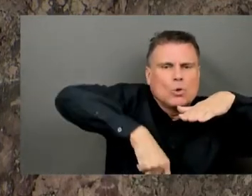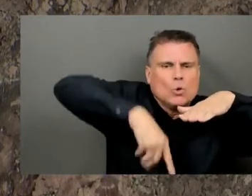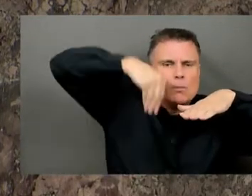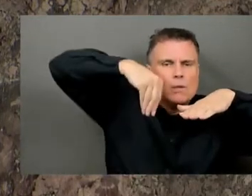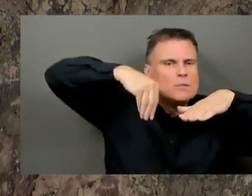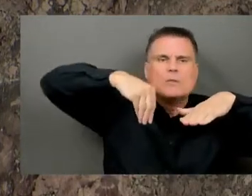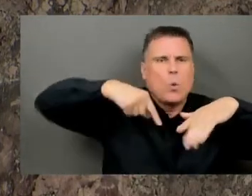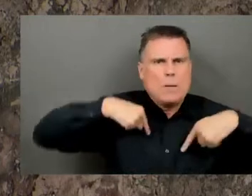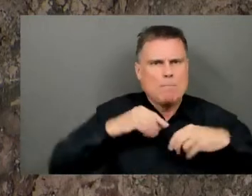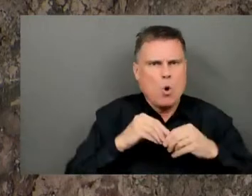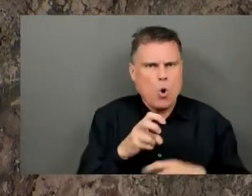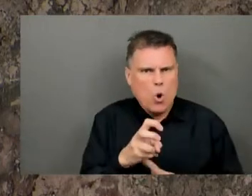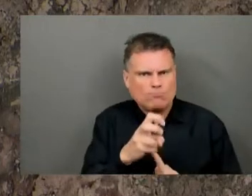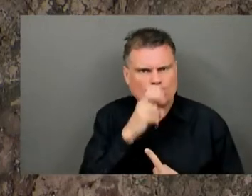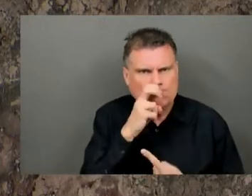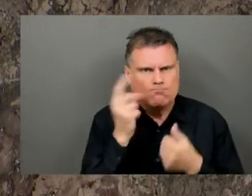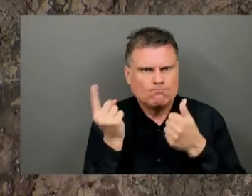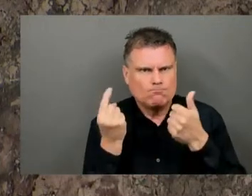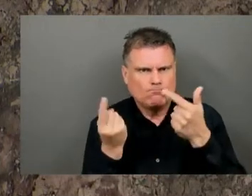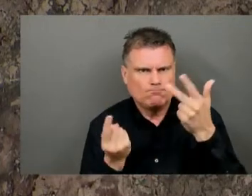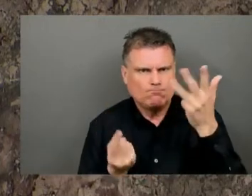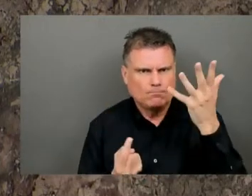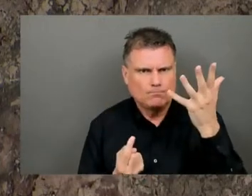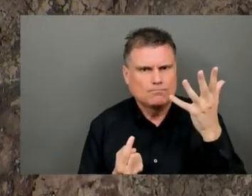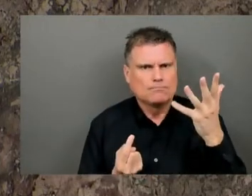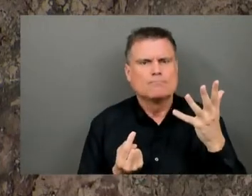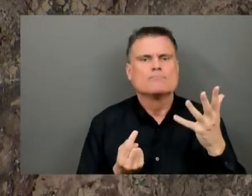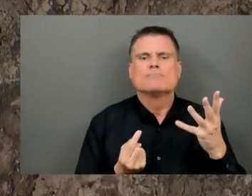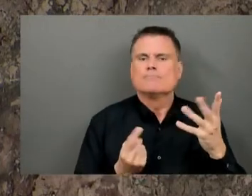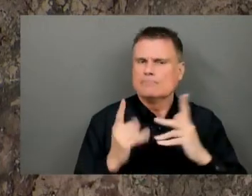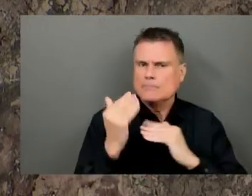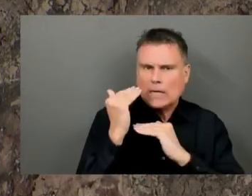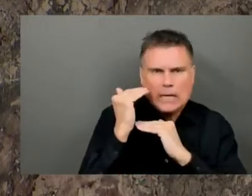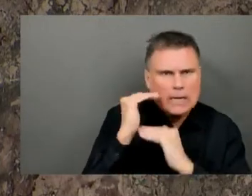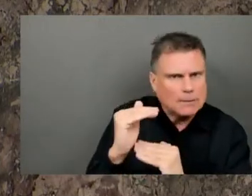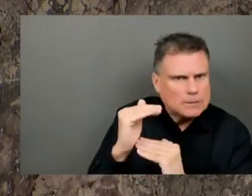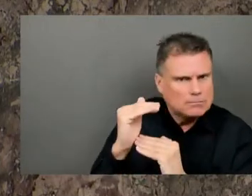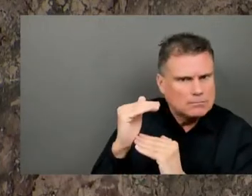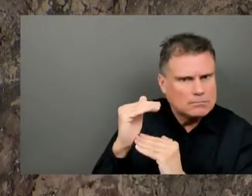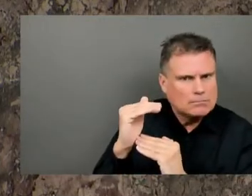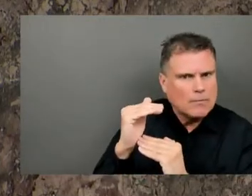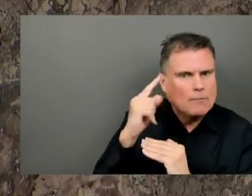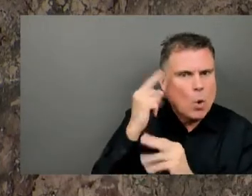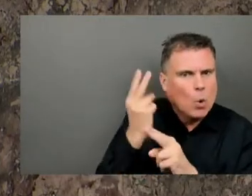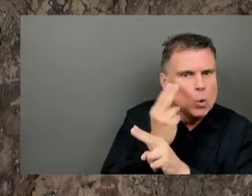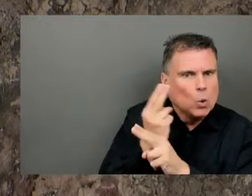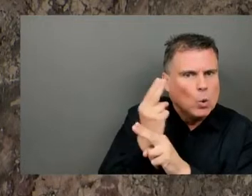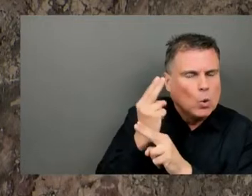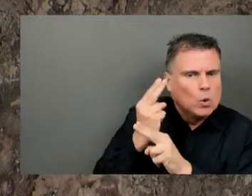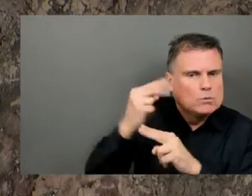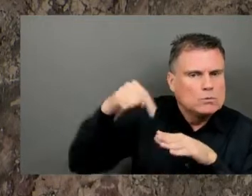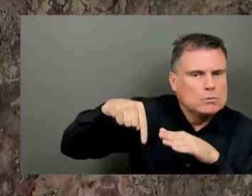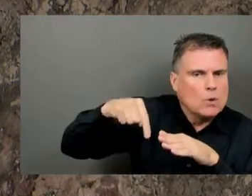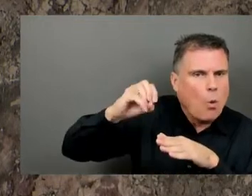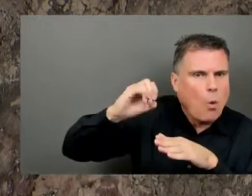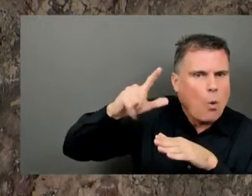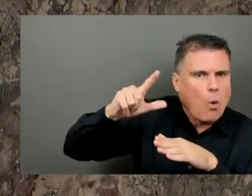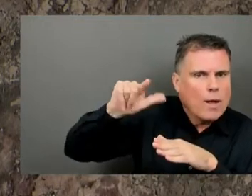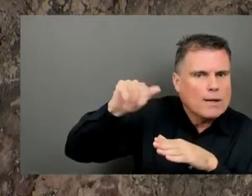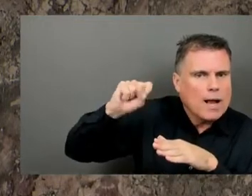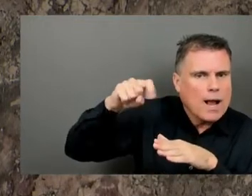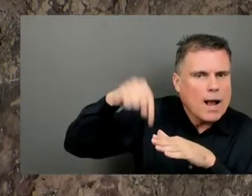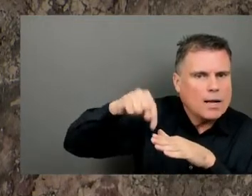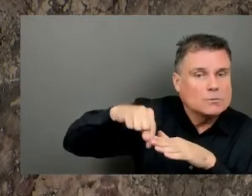cap in place, ensuring that all new permitted facilities are net zero by 2030. We consider that to be the